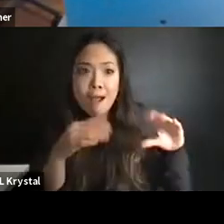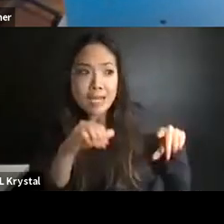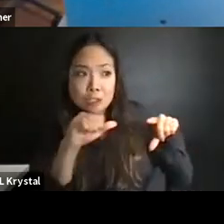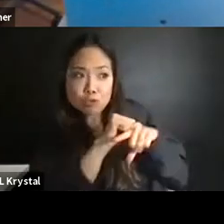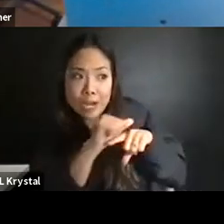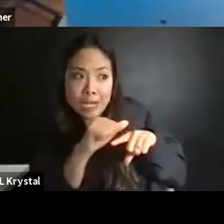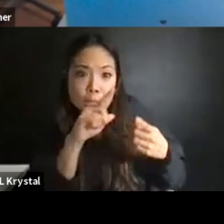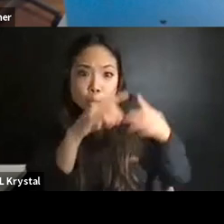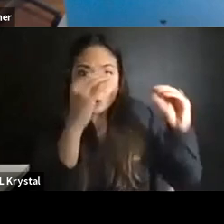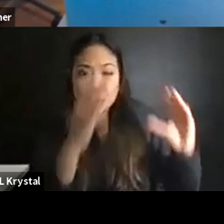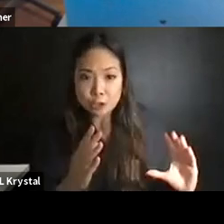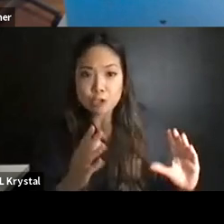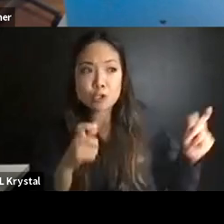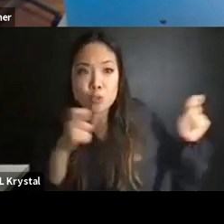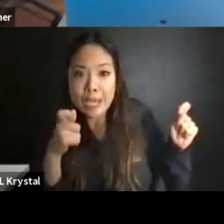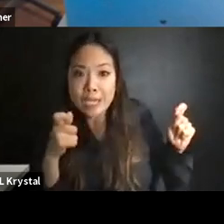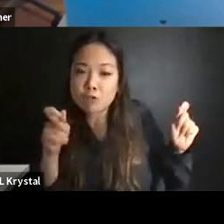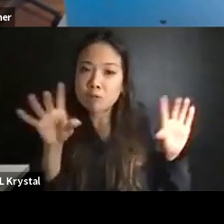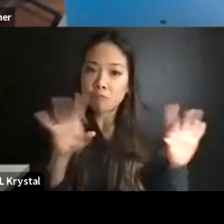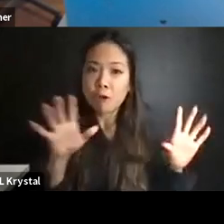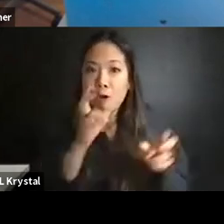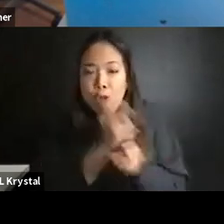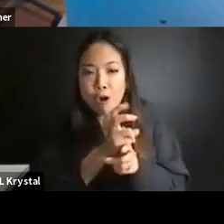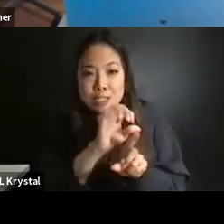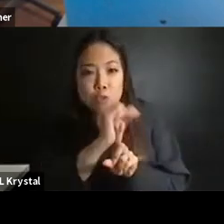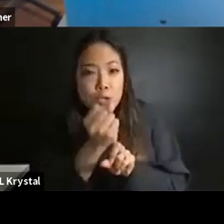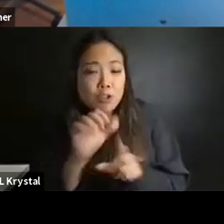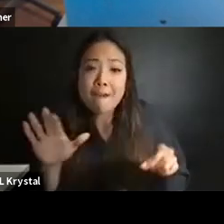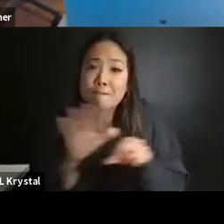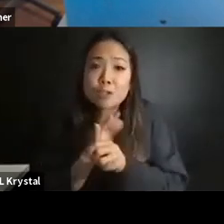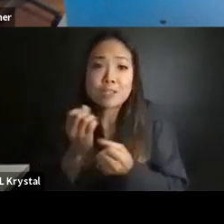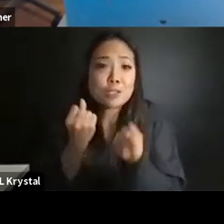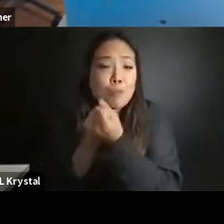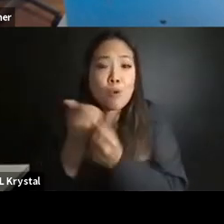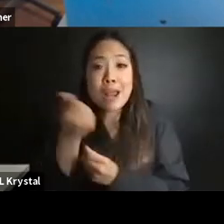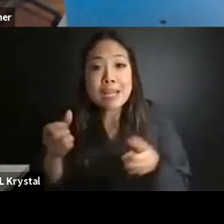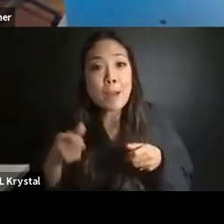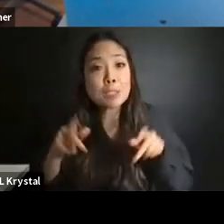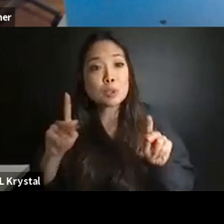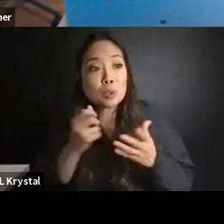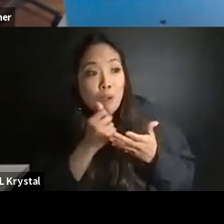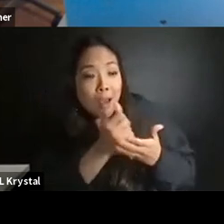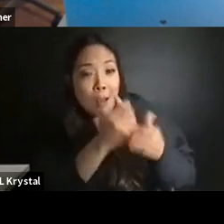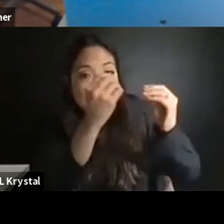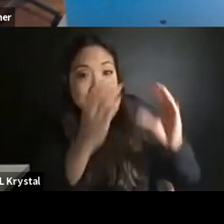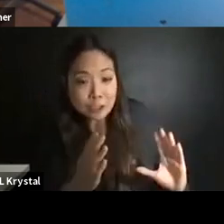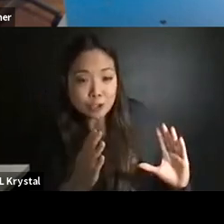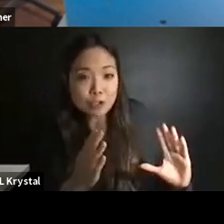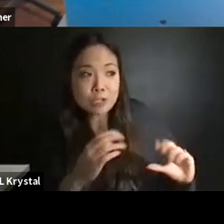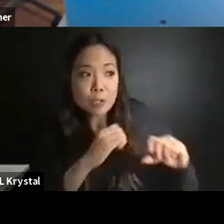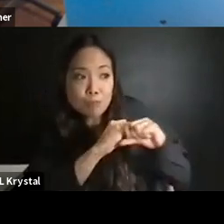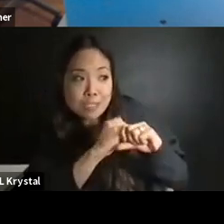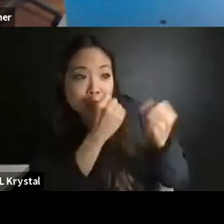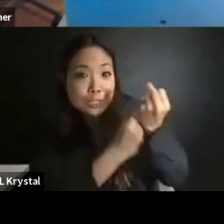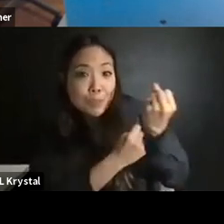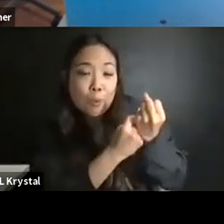disciplinary situations i holy support and the opportunities that can help our teachers better support protect vulnerable students